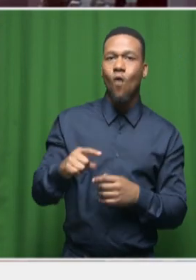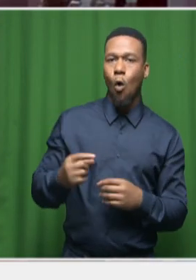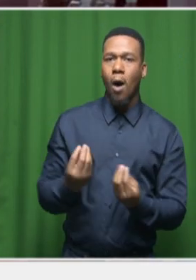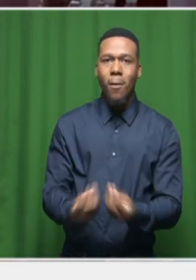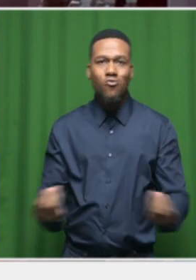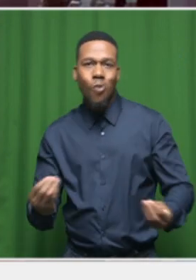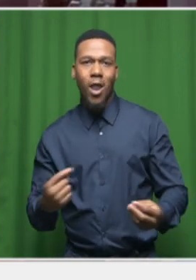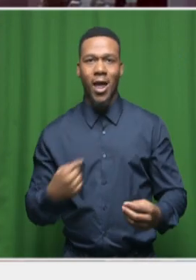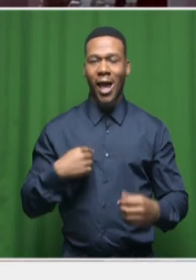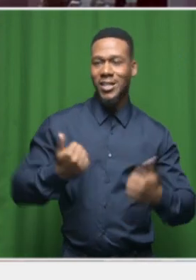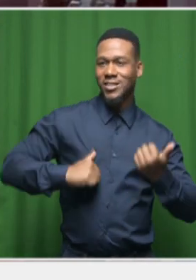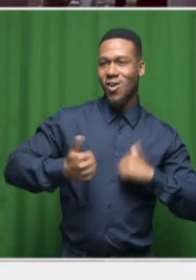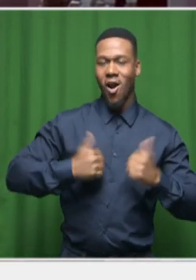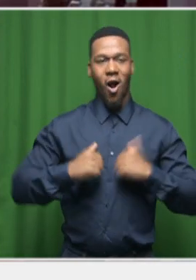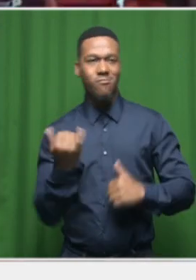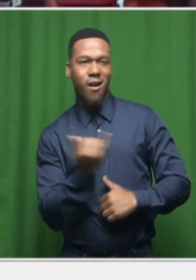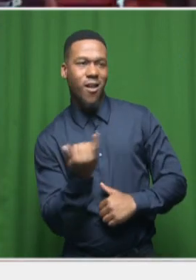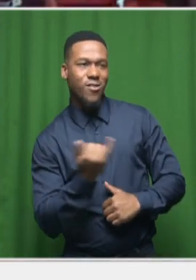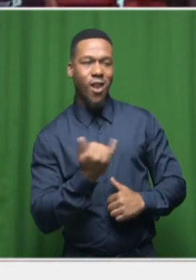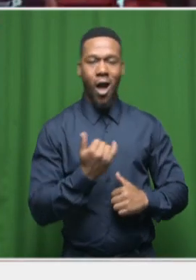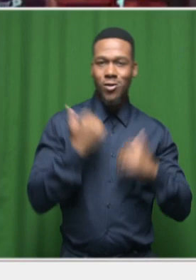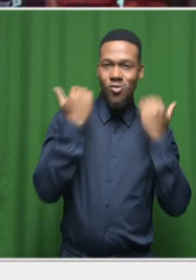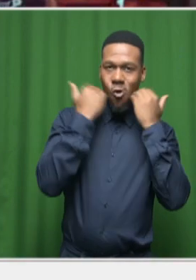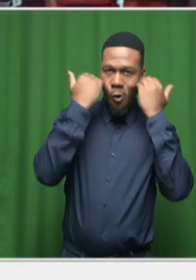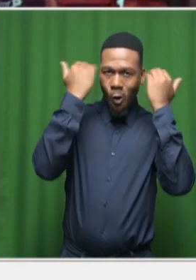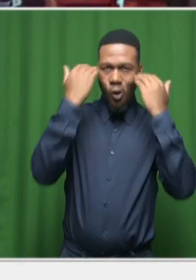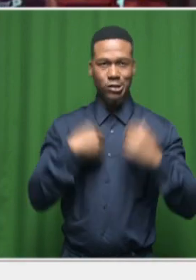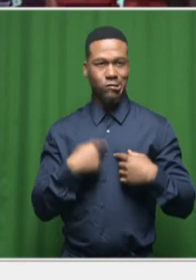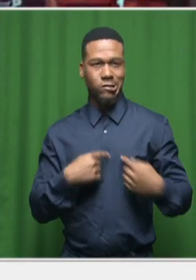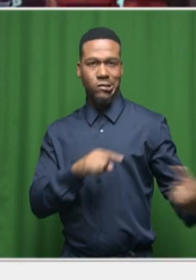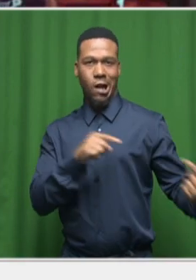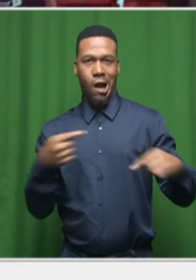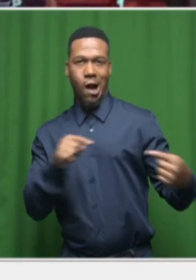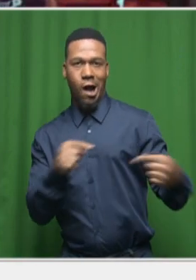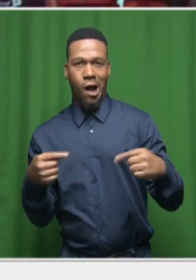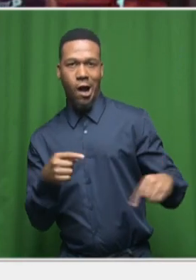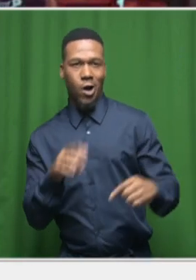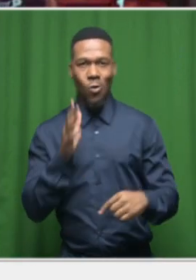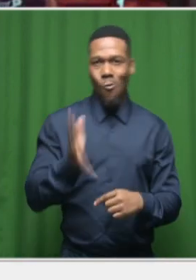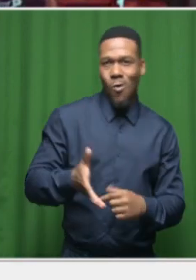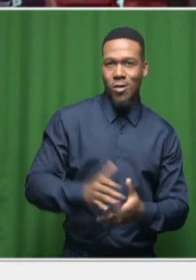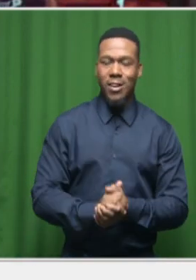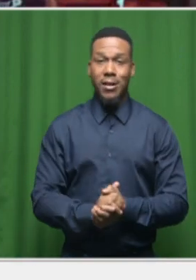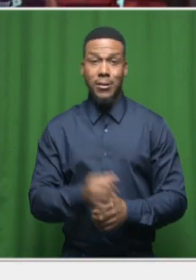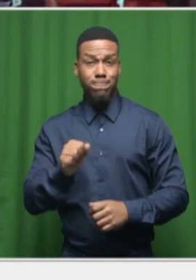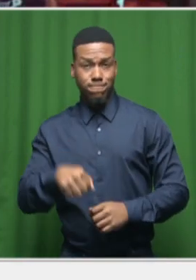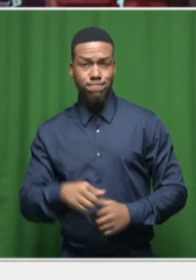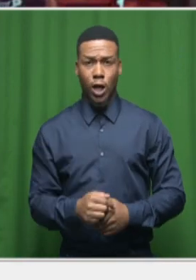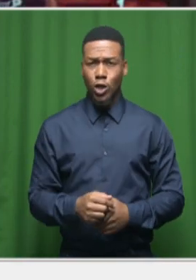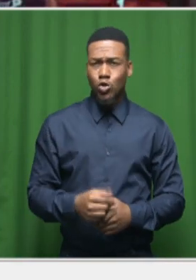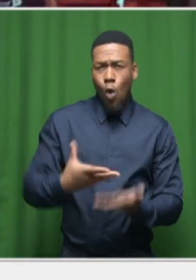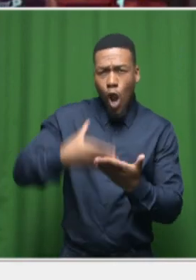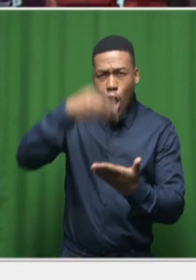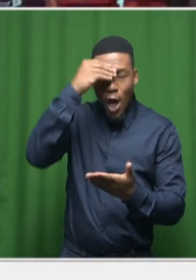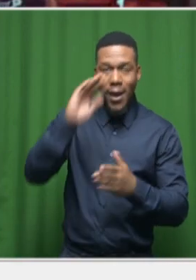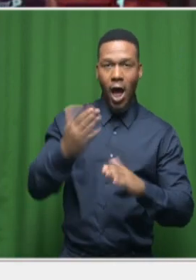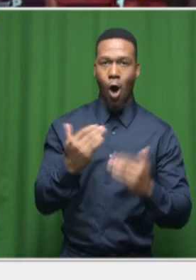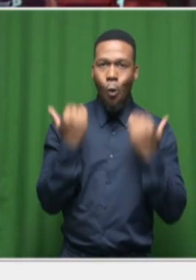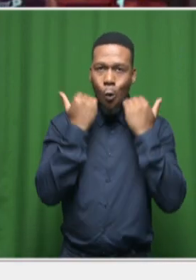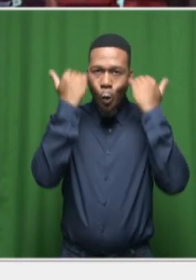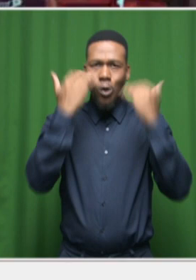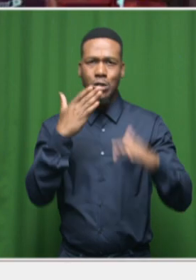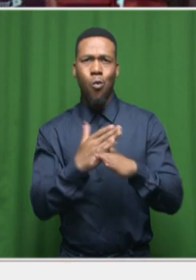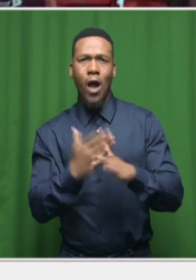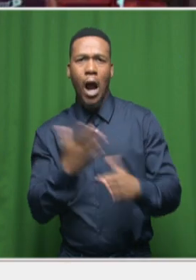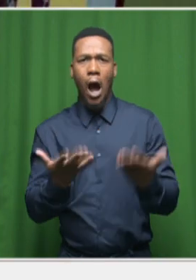they can create a case that they're going to fight, and they learn the dynamics of how a court works. They can vote. There's